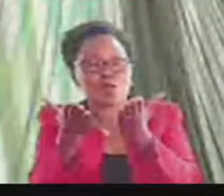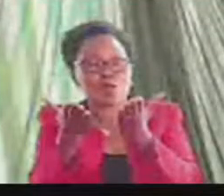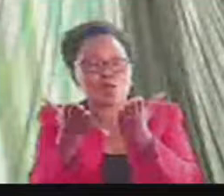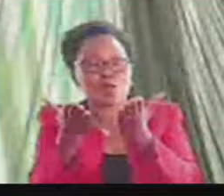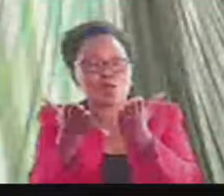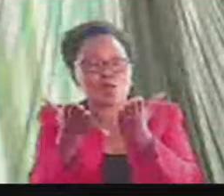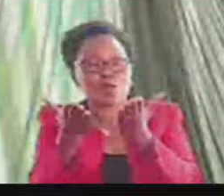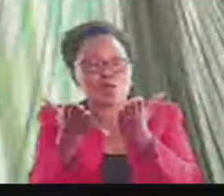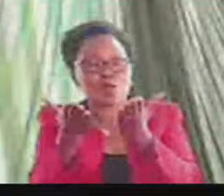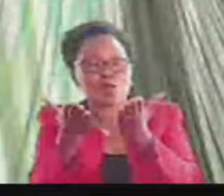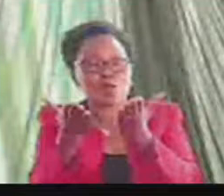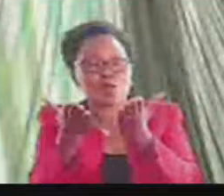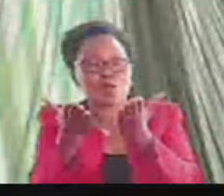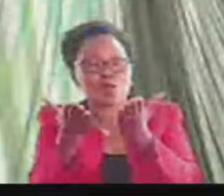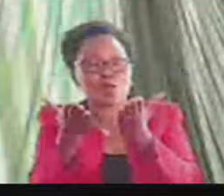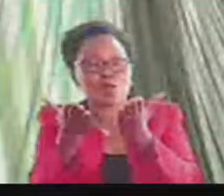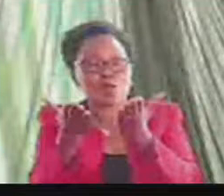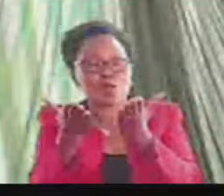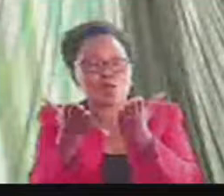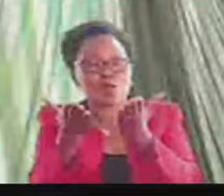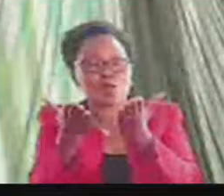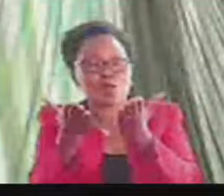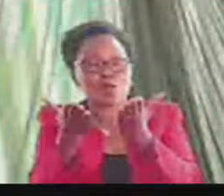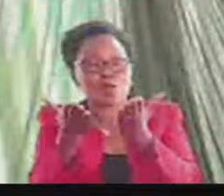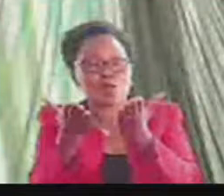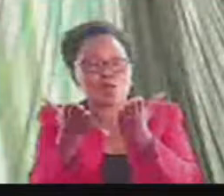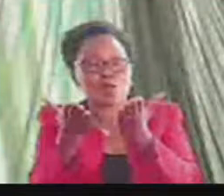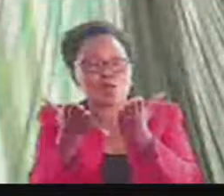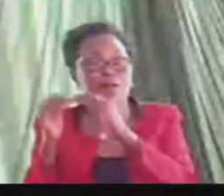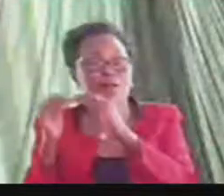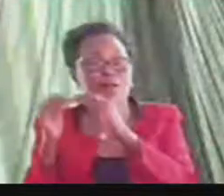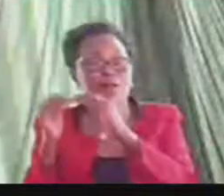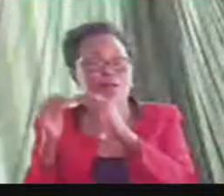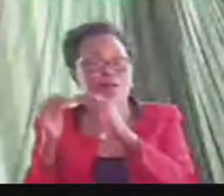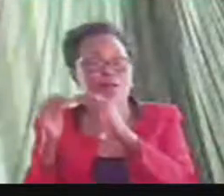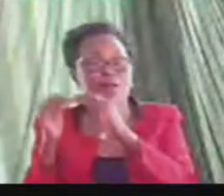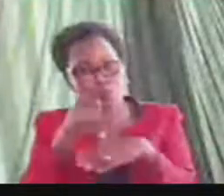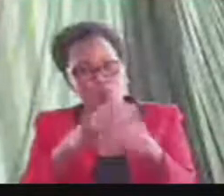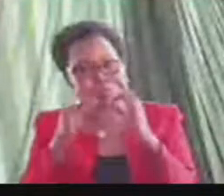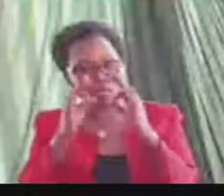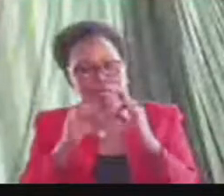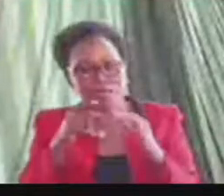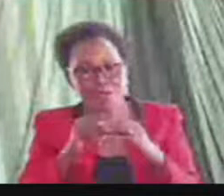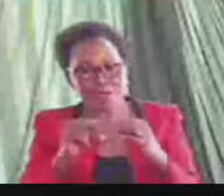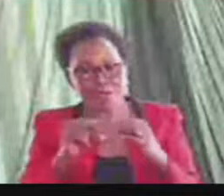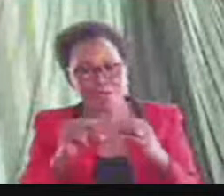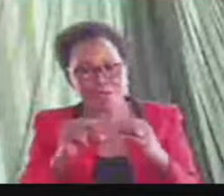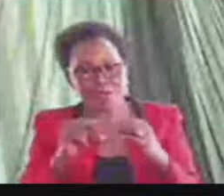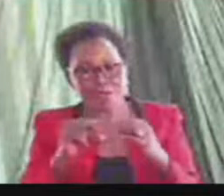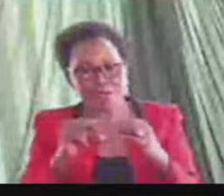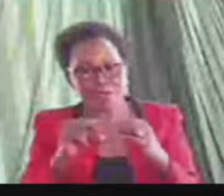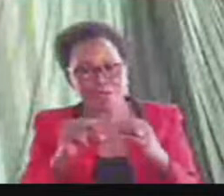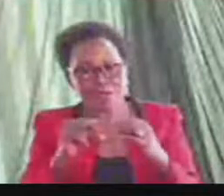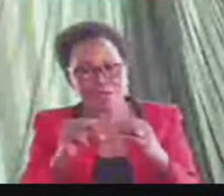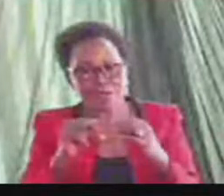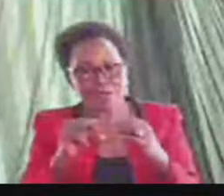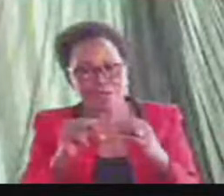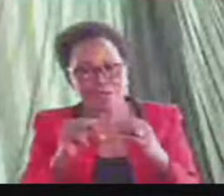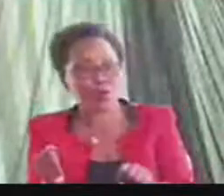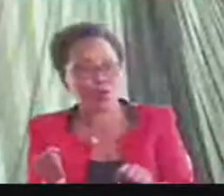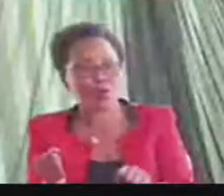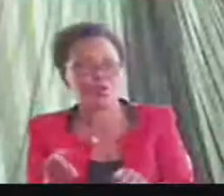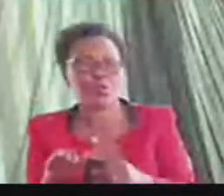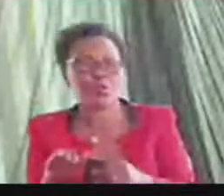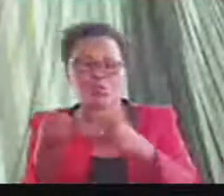we do if it becomes impossible? Even with that stick, you are trying to propel